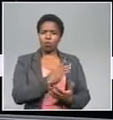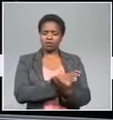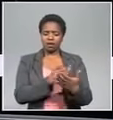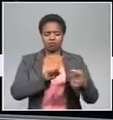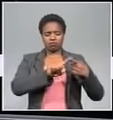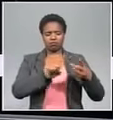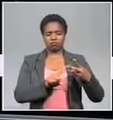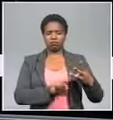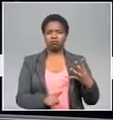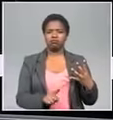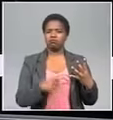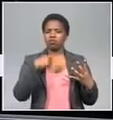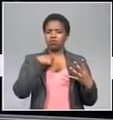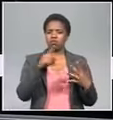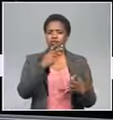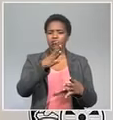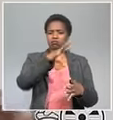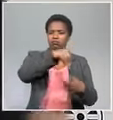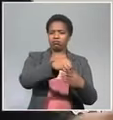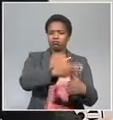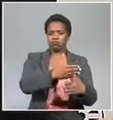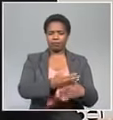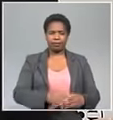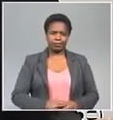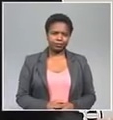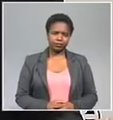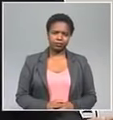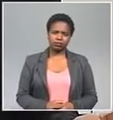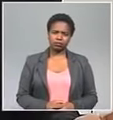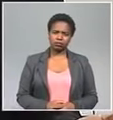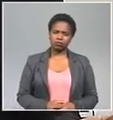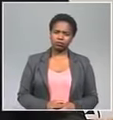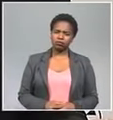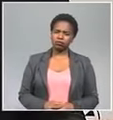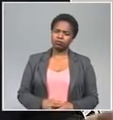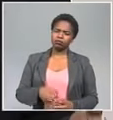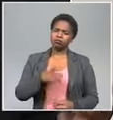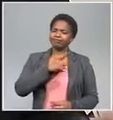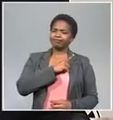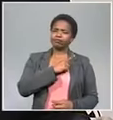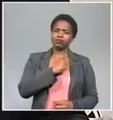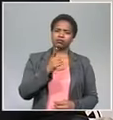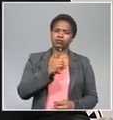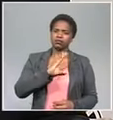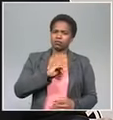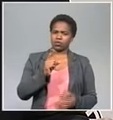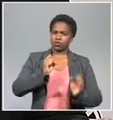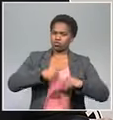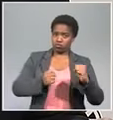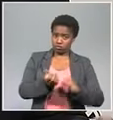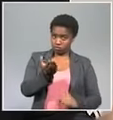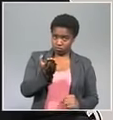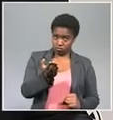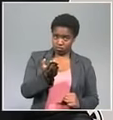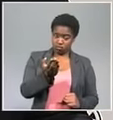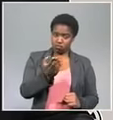report to decline public office. Why do you disband it? Because it doesn't agree with you?